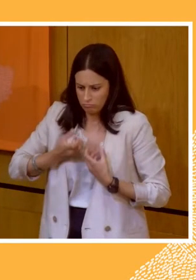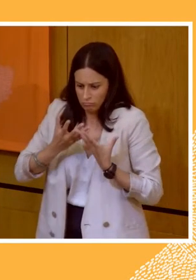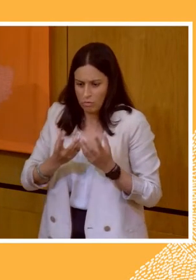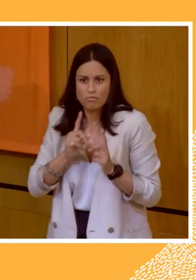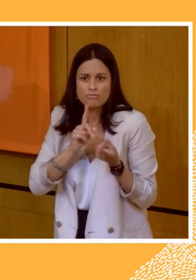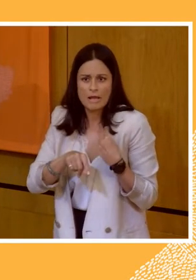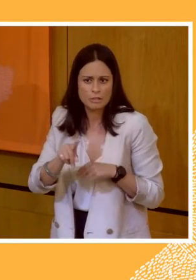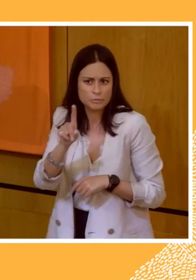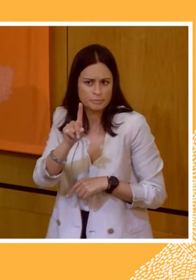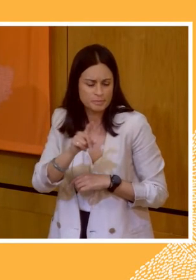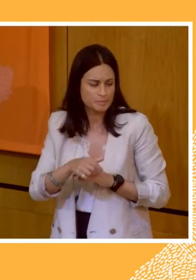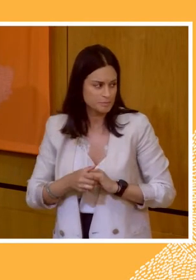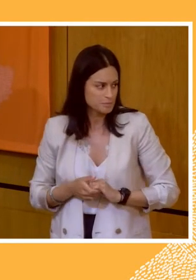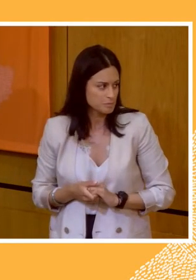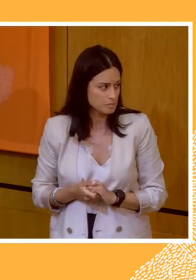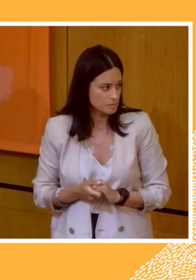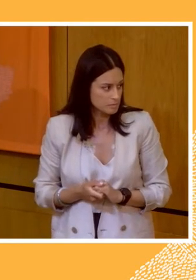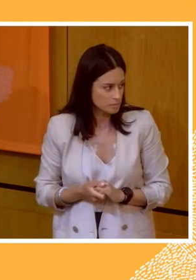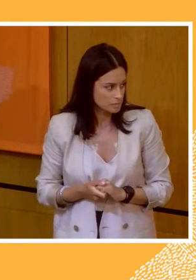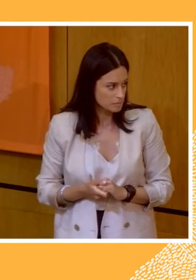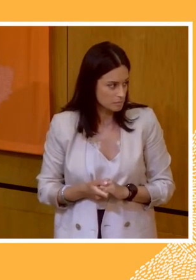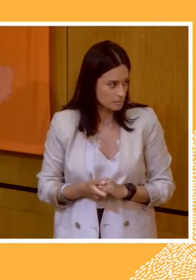reactions in that moment?